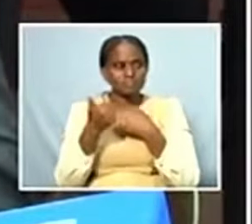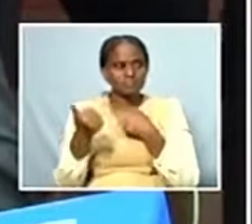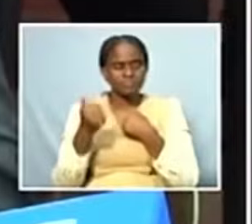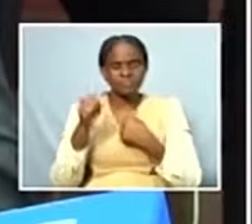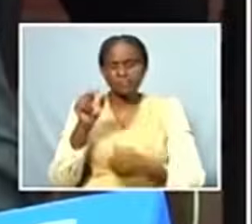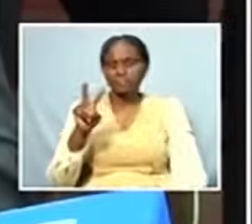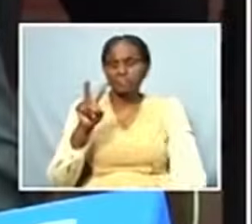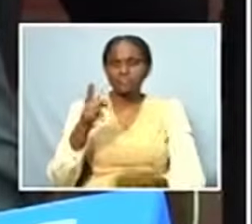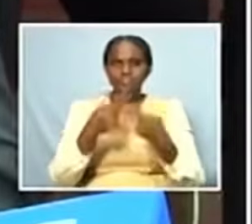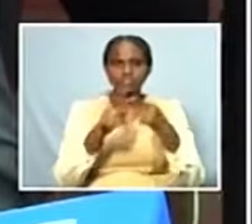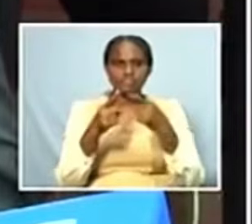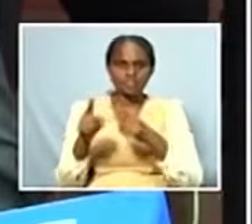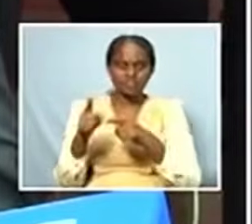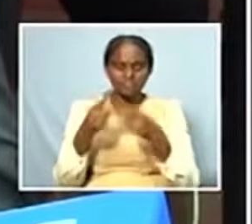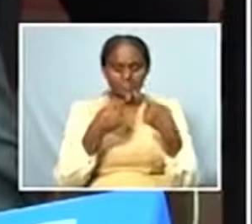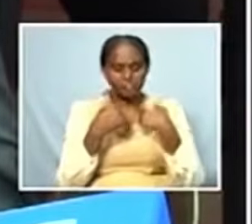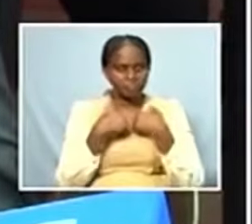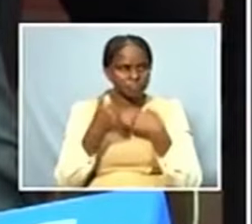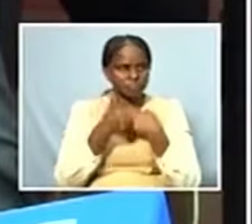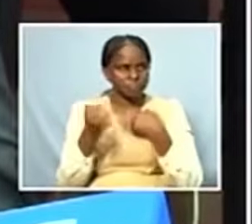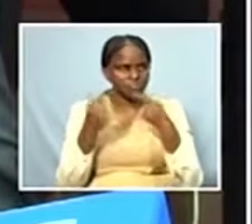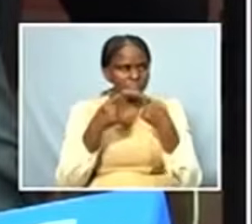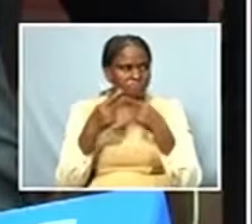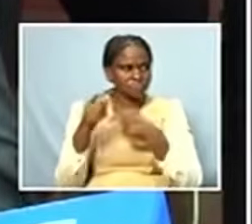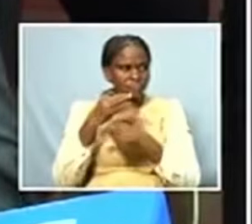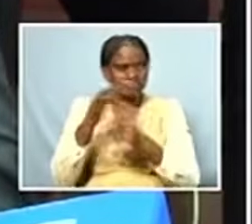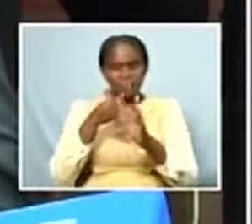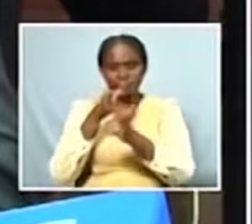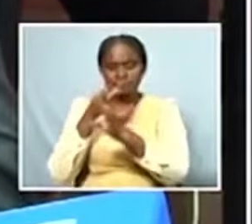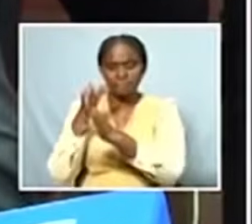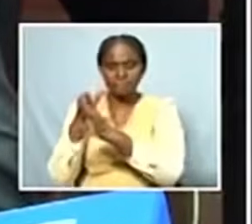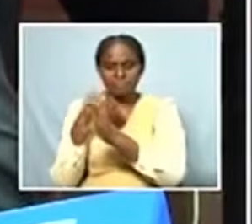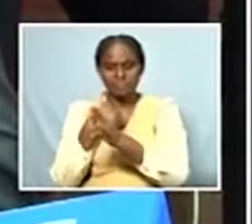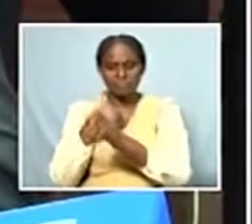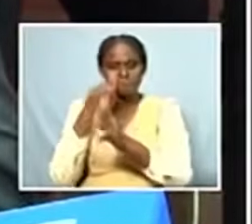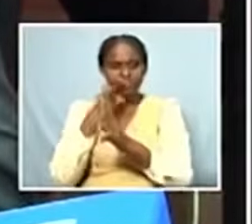a variation of scope.